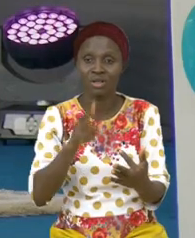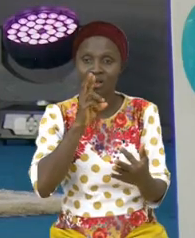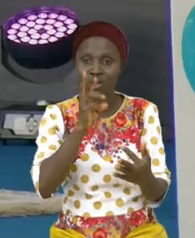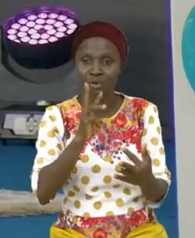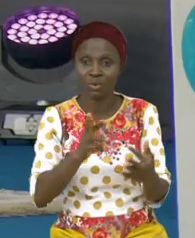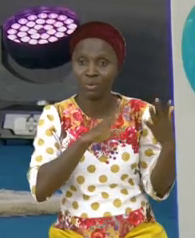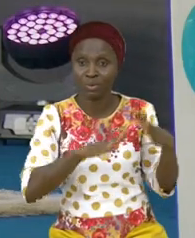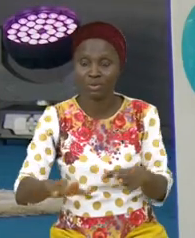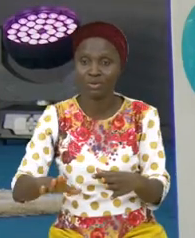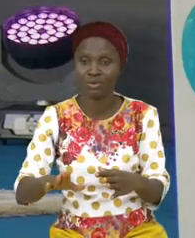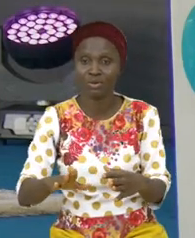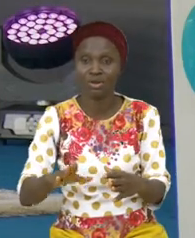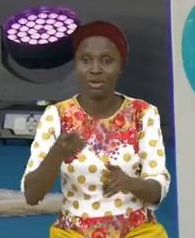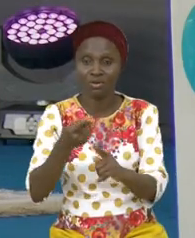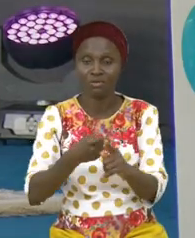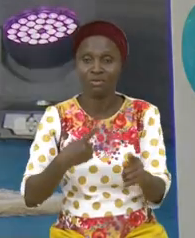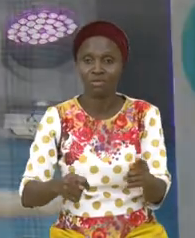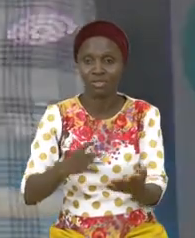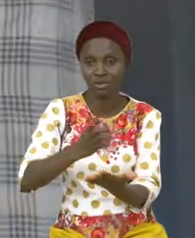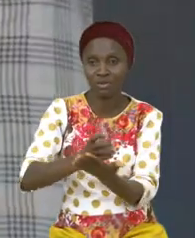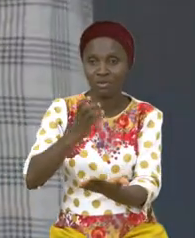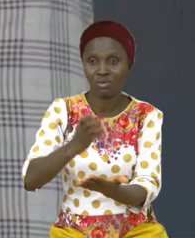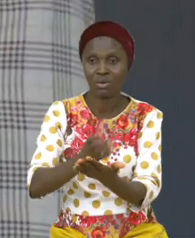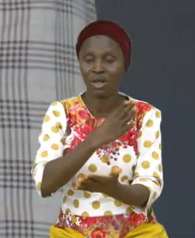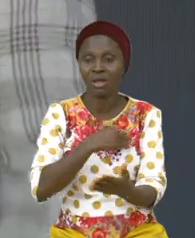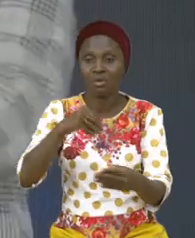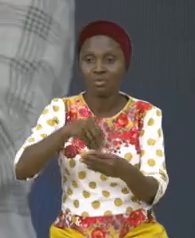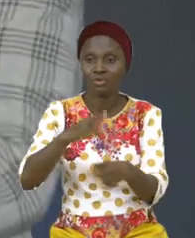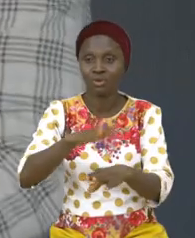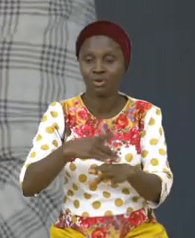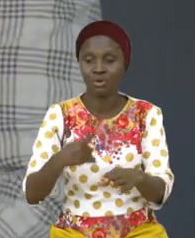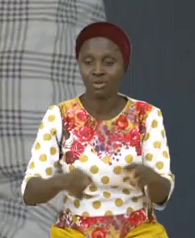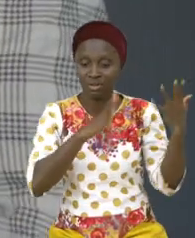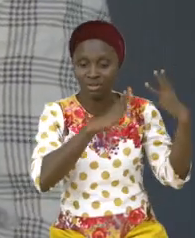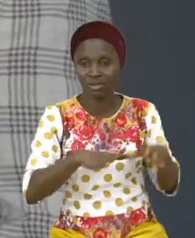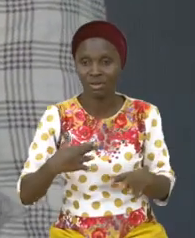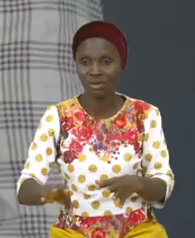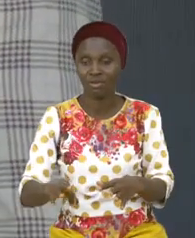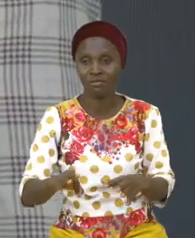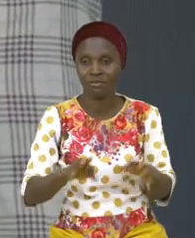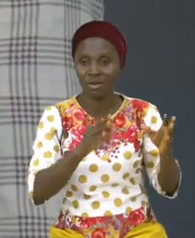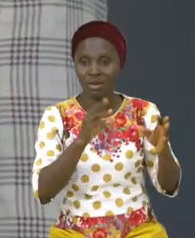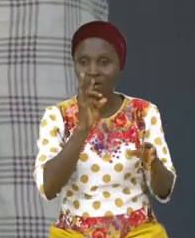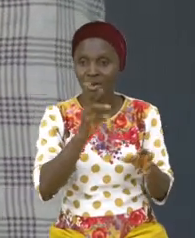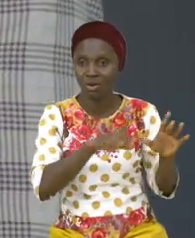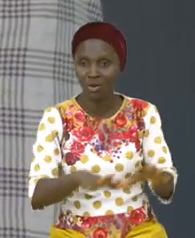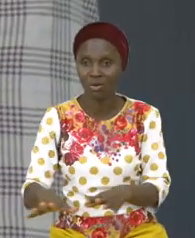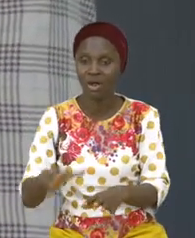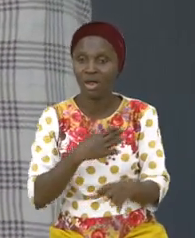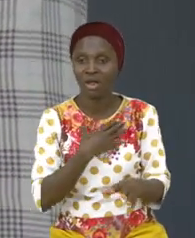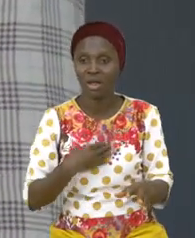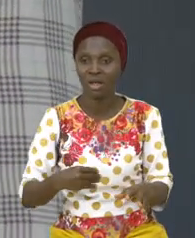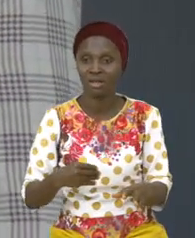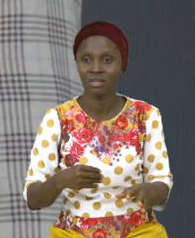it on the sea, on the river. Stone may sink, but that